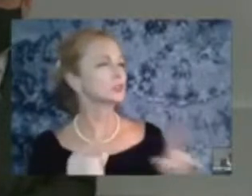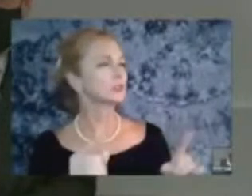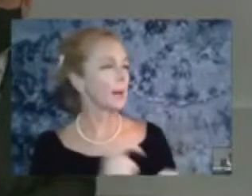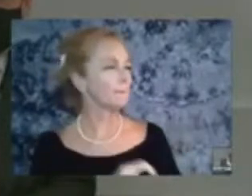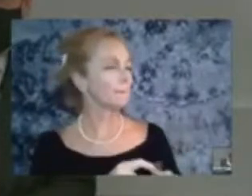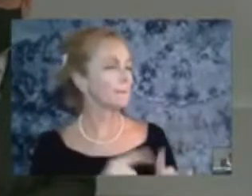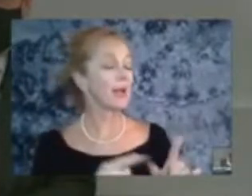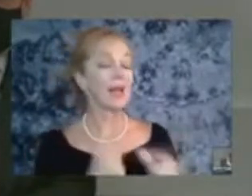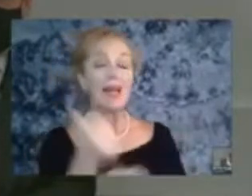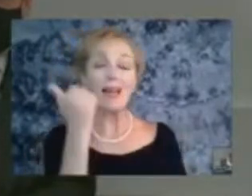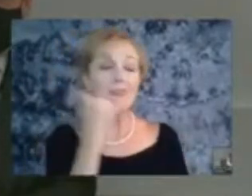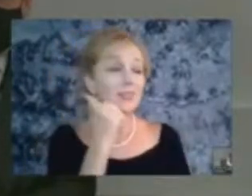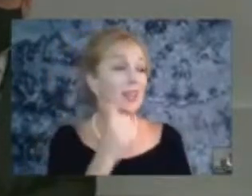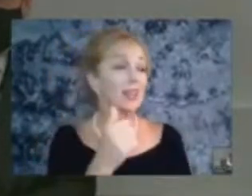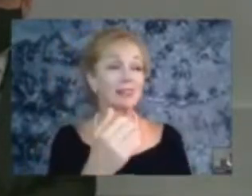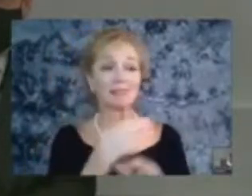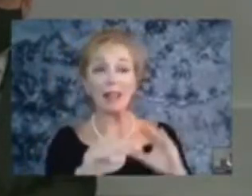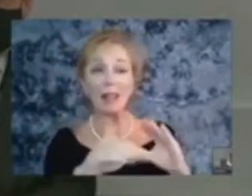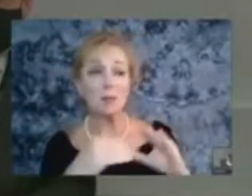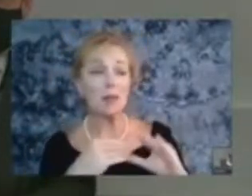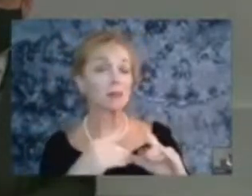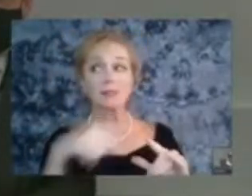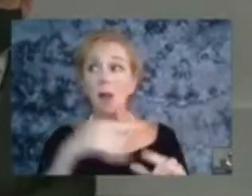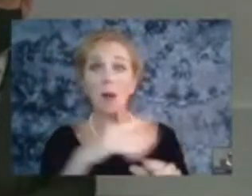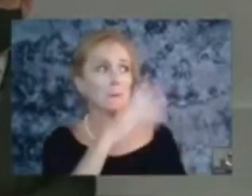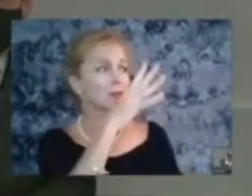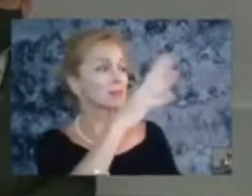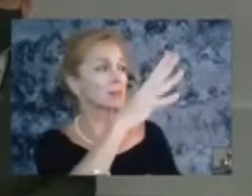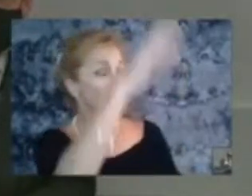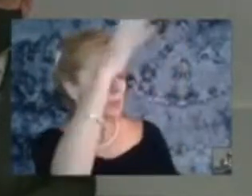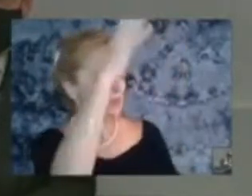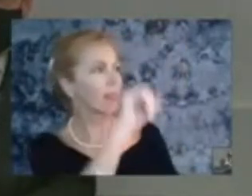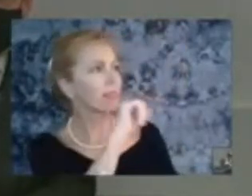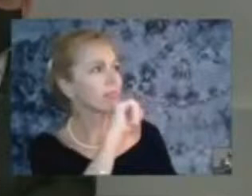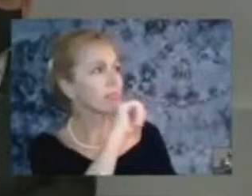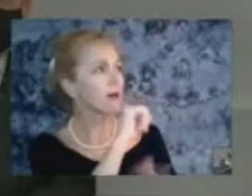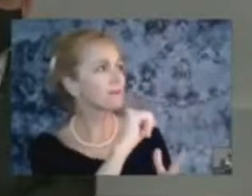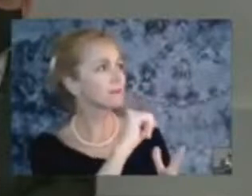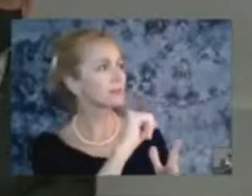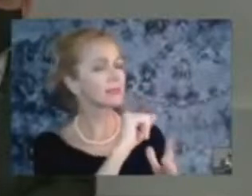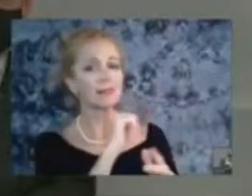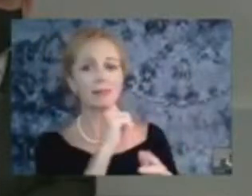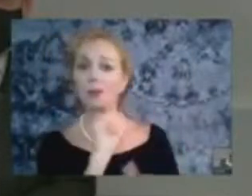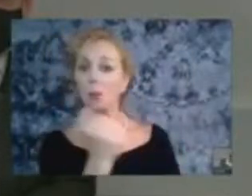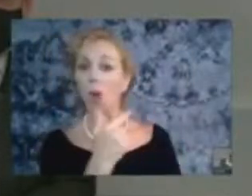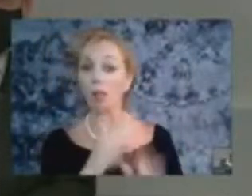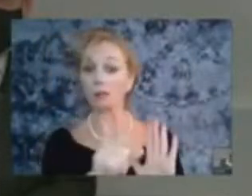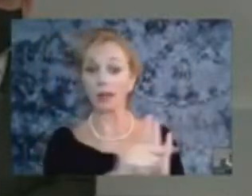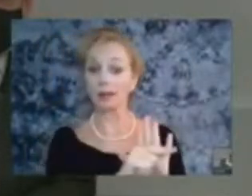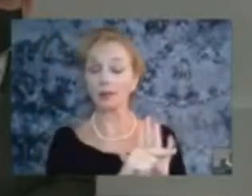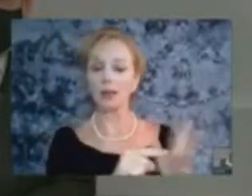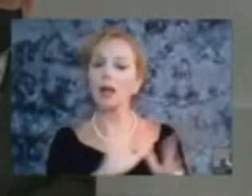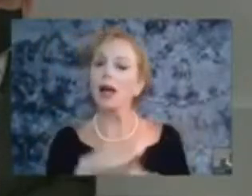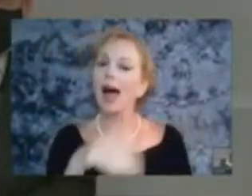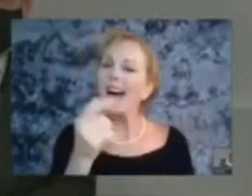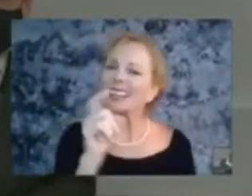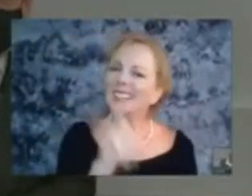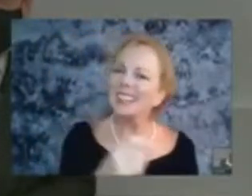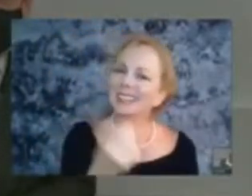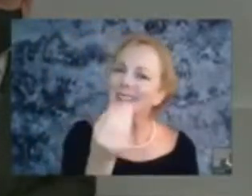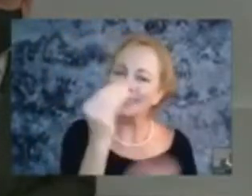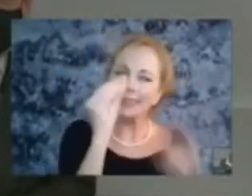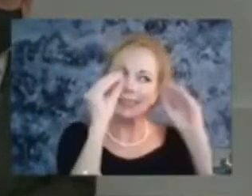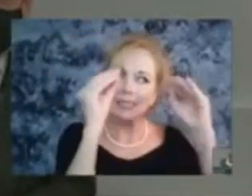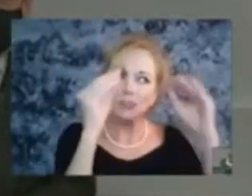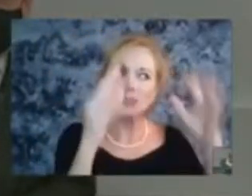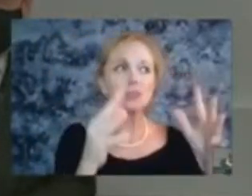parents that love what's going on. It's not all negative. And so I need you to understand, I need the teachers to understand that. I think